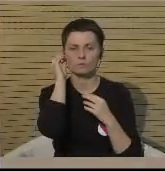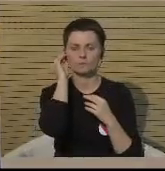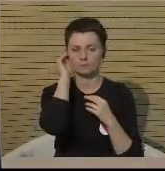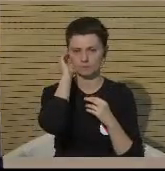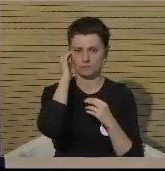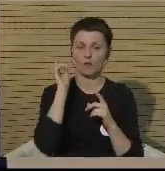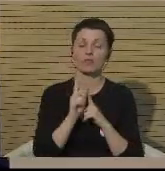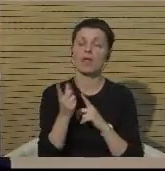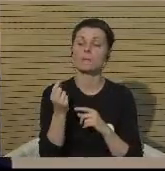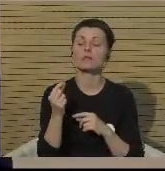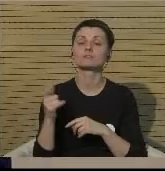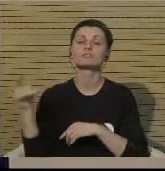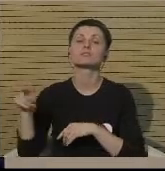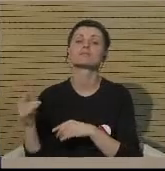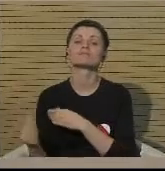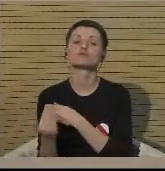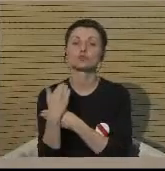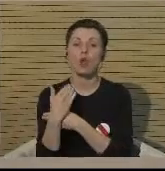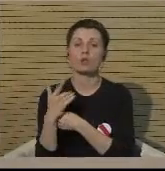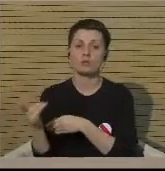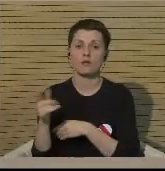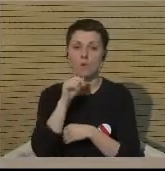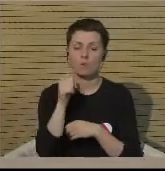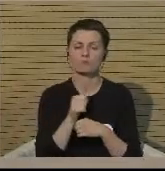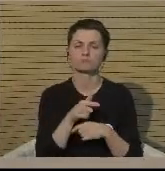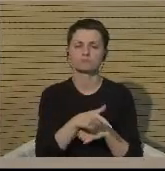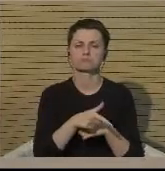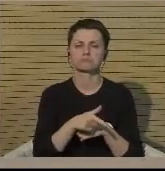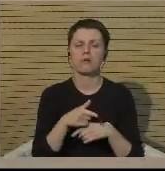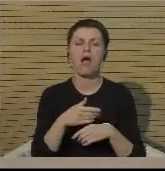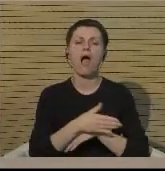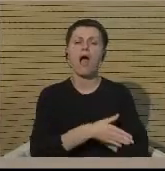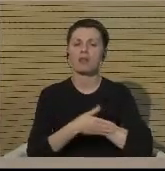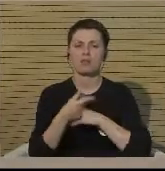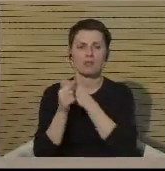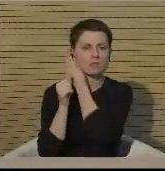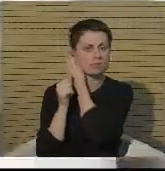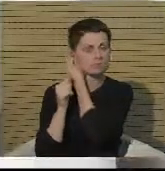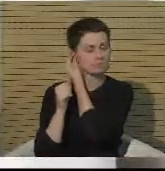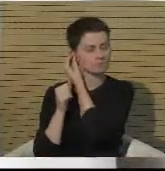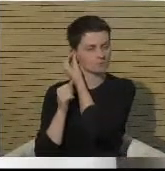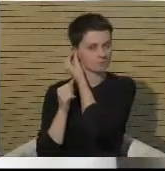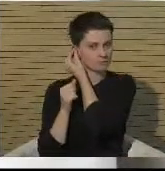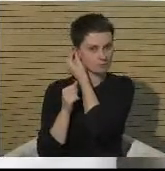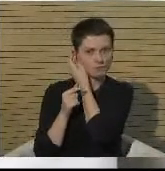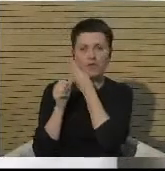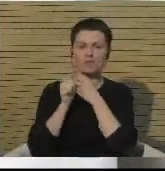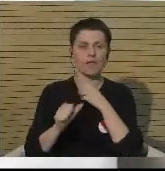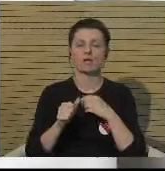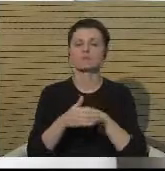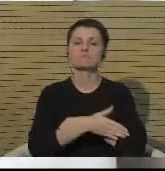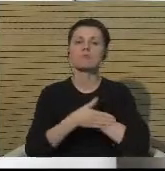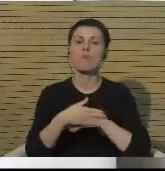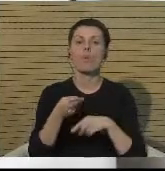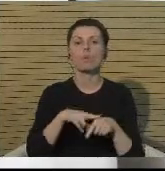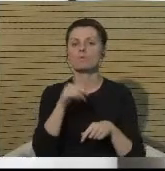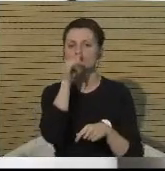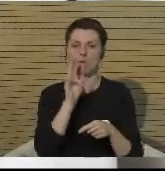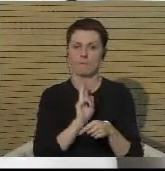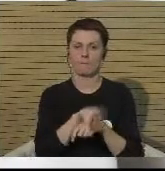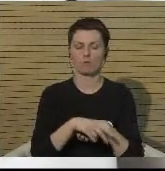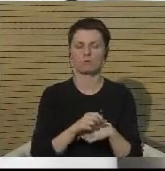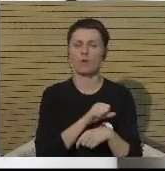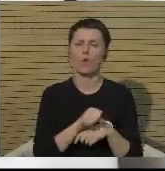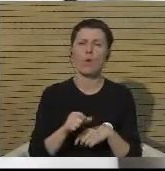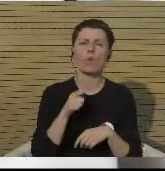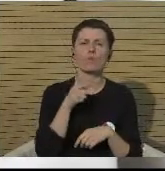of culture and partners in Eastern Europe, these borders are no longer a problem, they are not a border that cannot